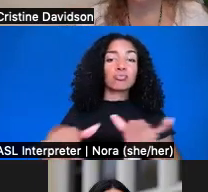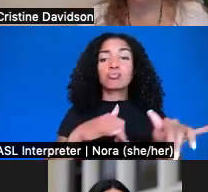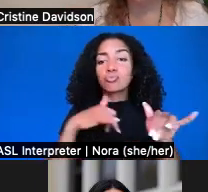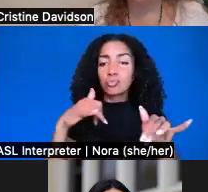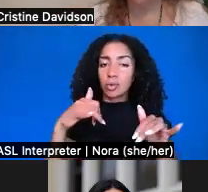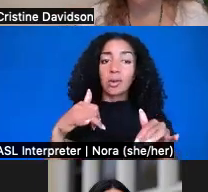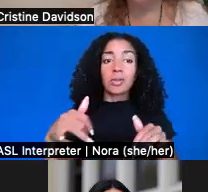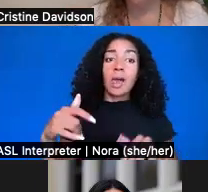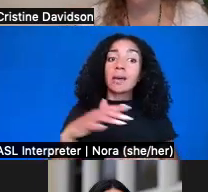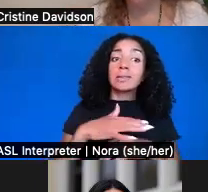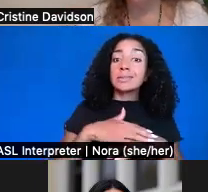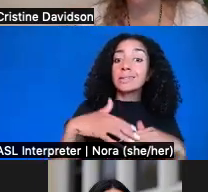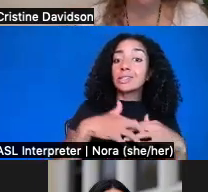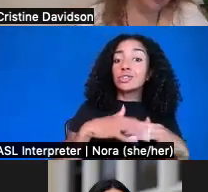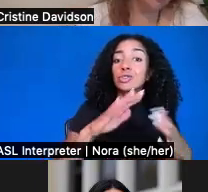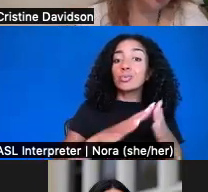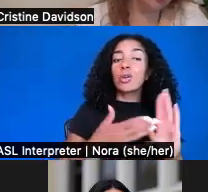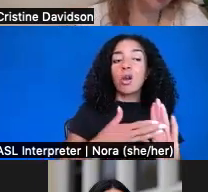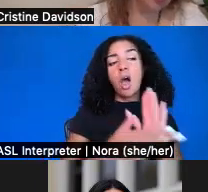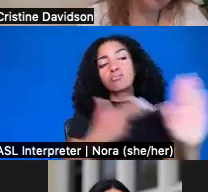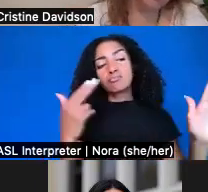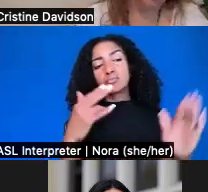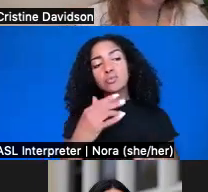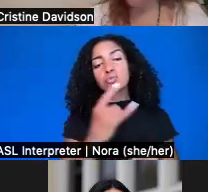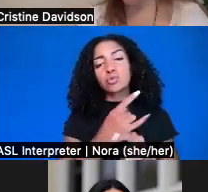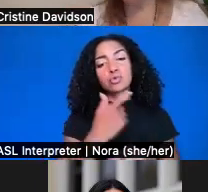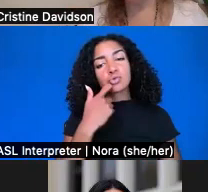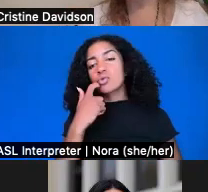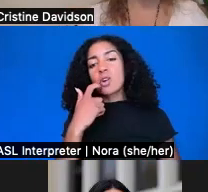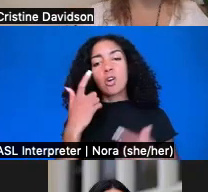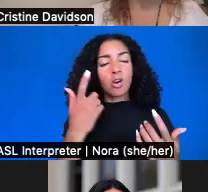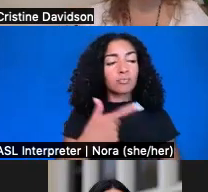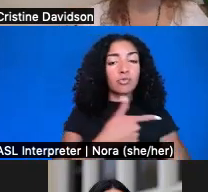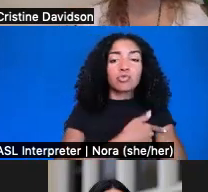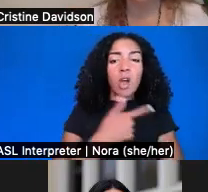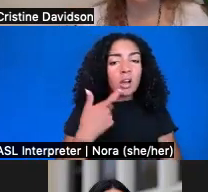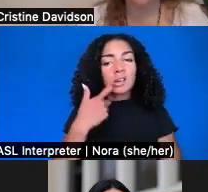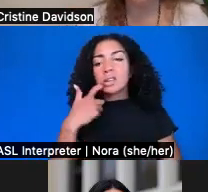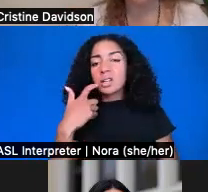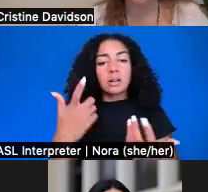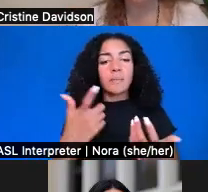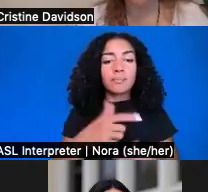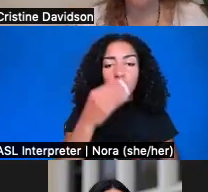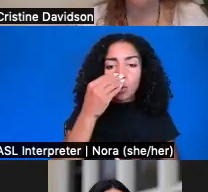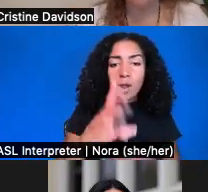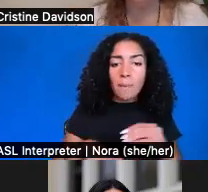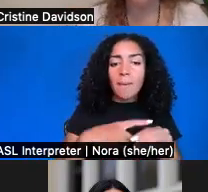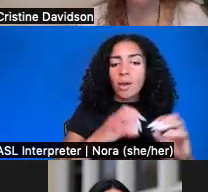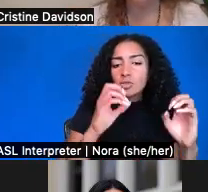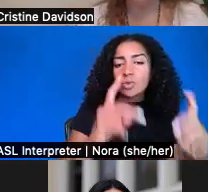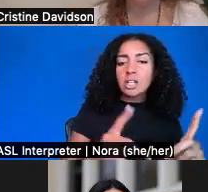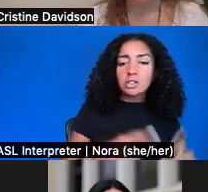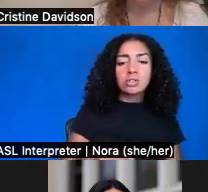addicts and we don't care about education or cleaning our yard, right? Like there's all the stereotypes that come with being a